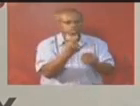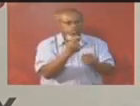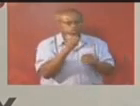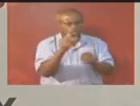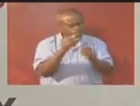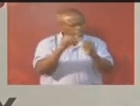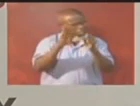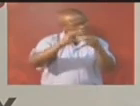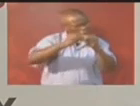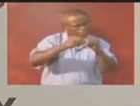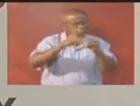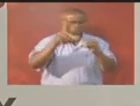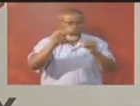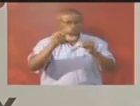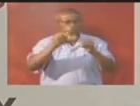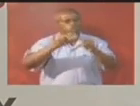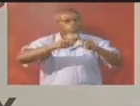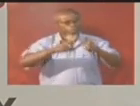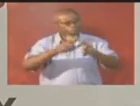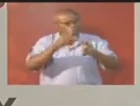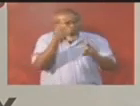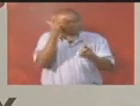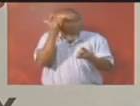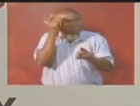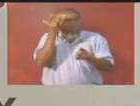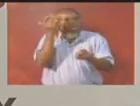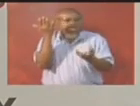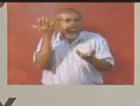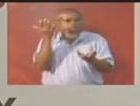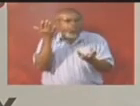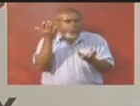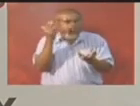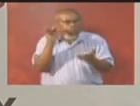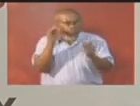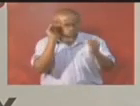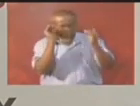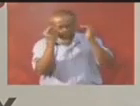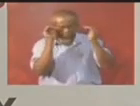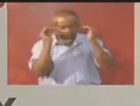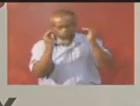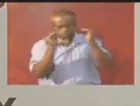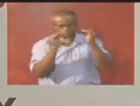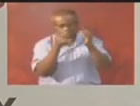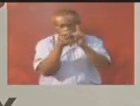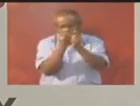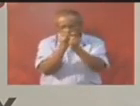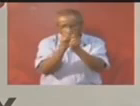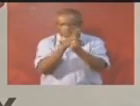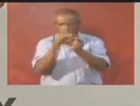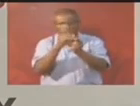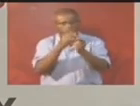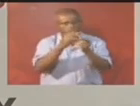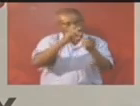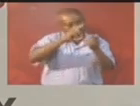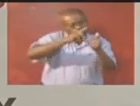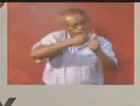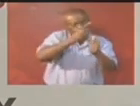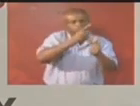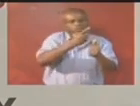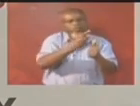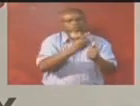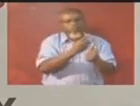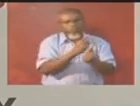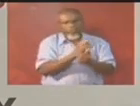overall proportion that we think could be attributable to new versus old. The second question with respect to the